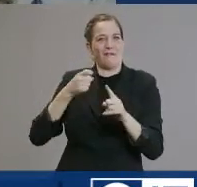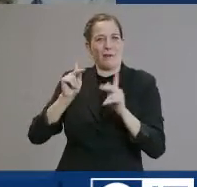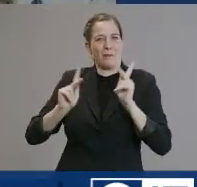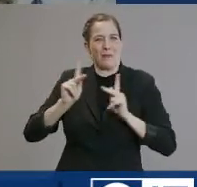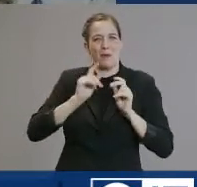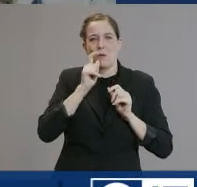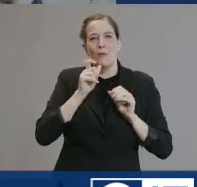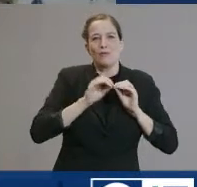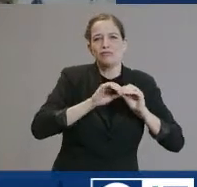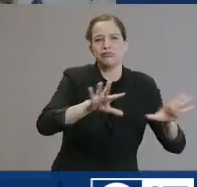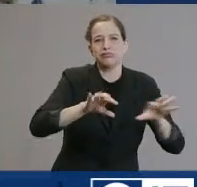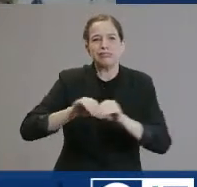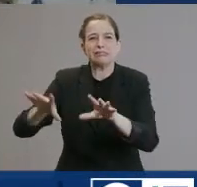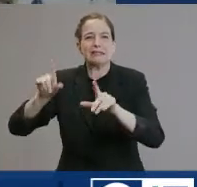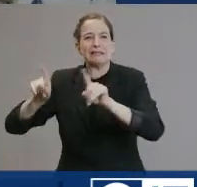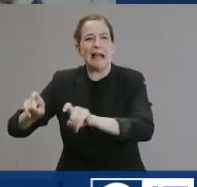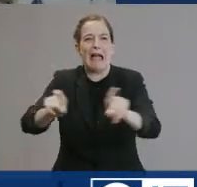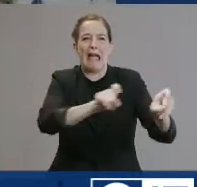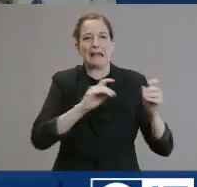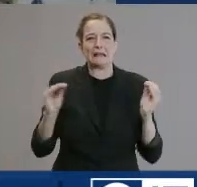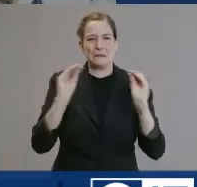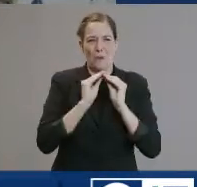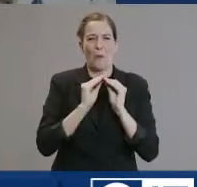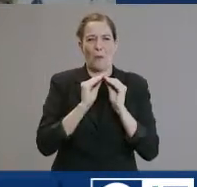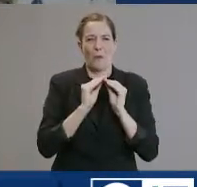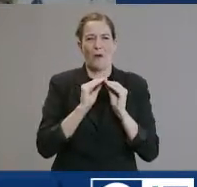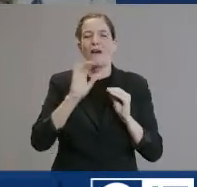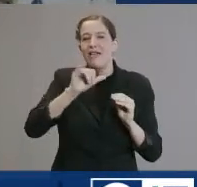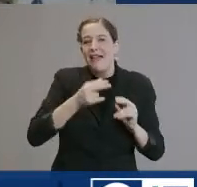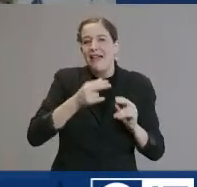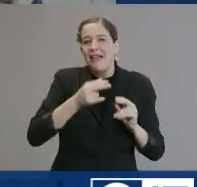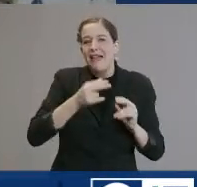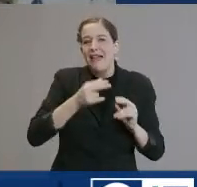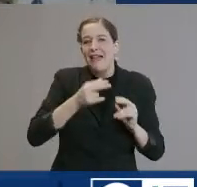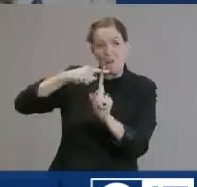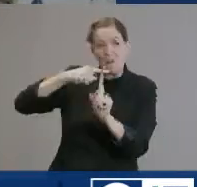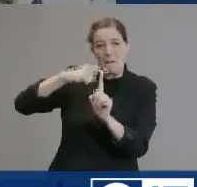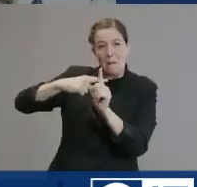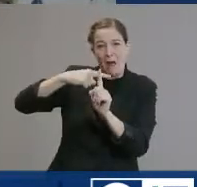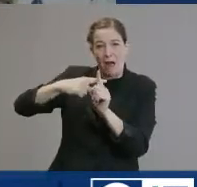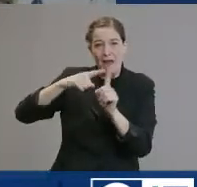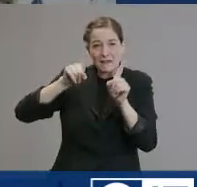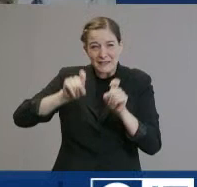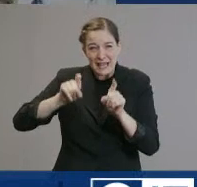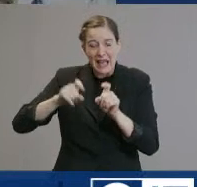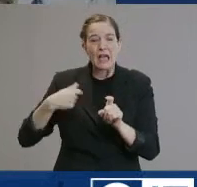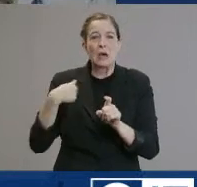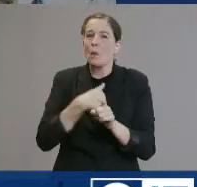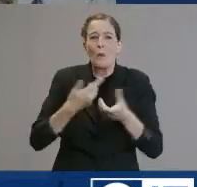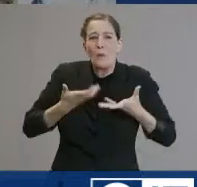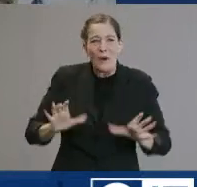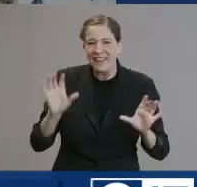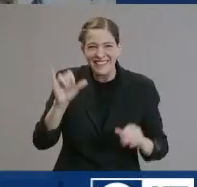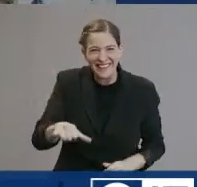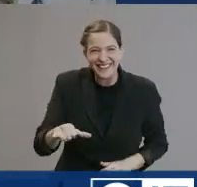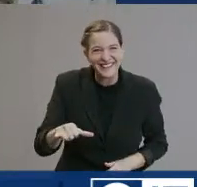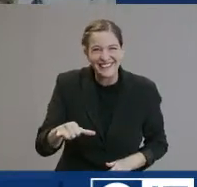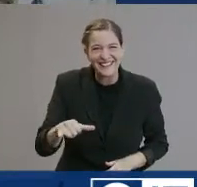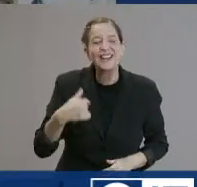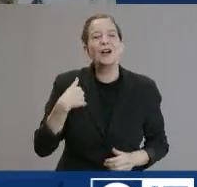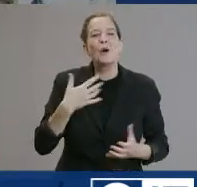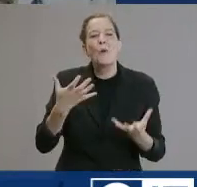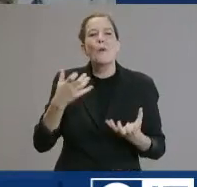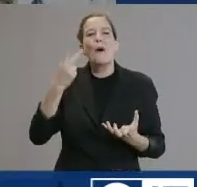The increase in positive tests is not the direction we want to go. We want to go in the other direction. So